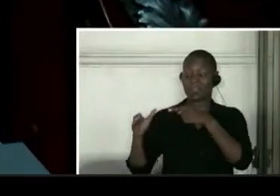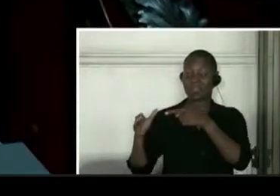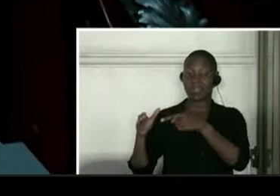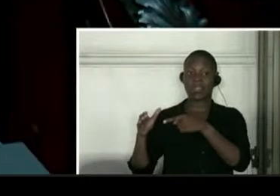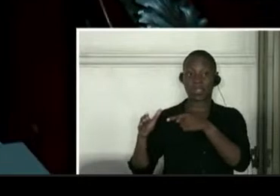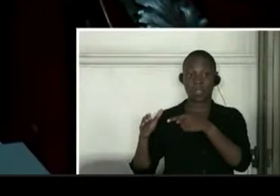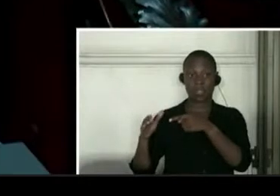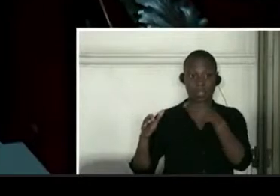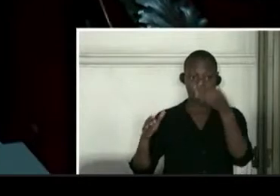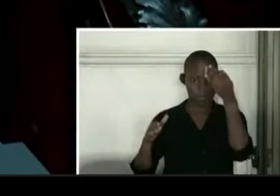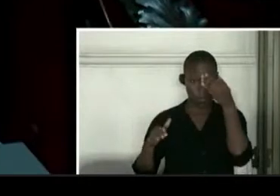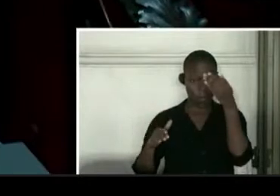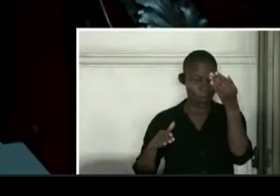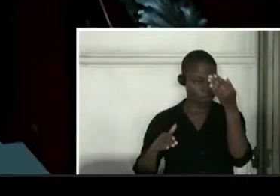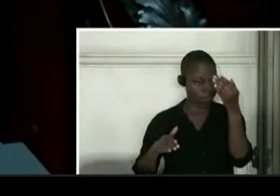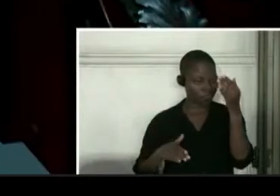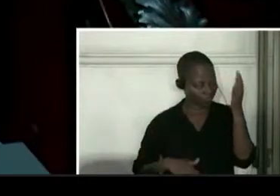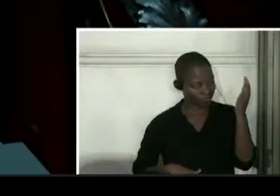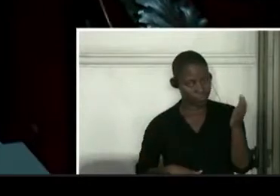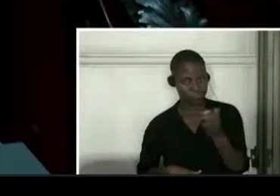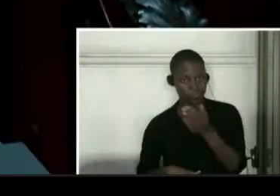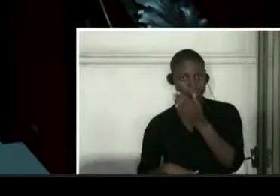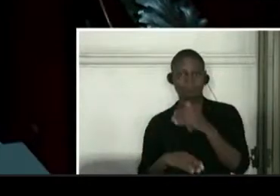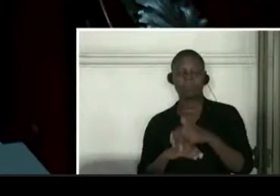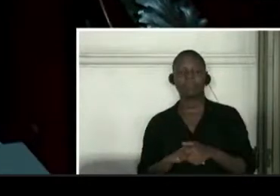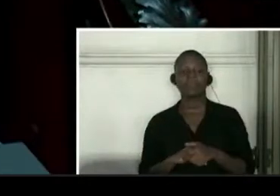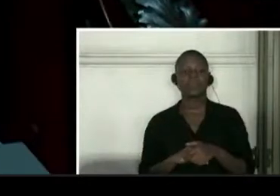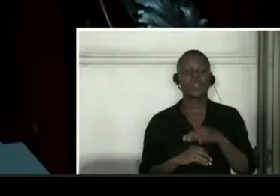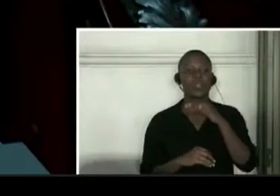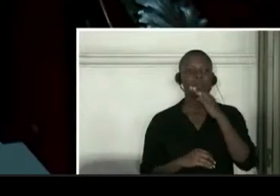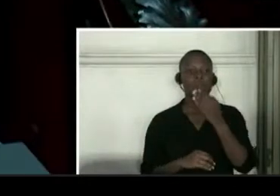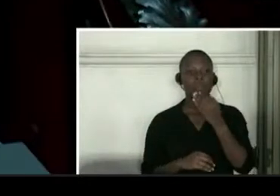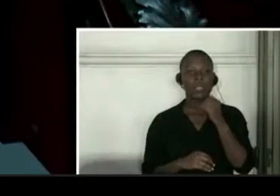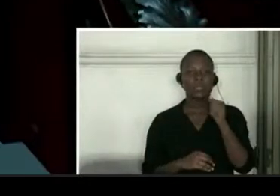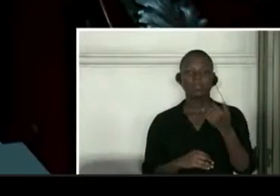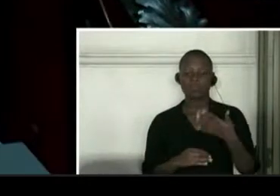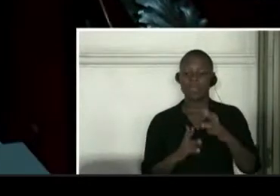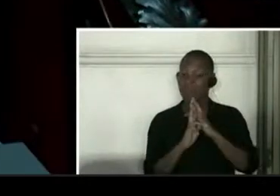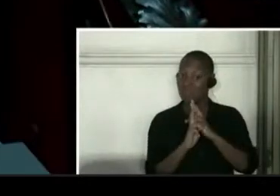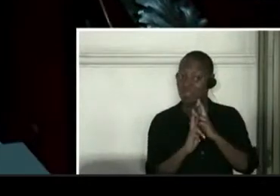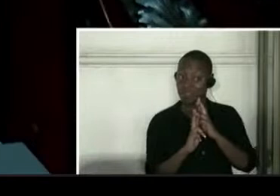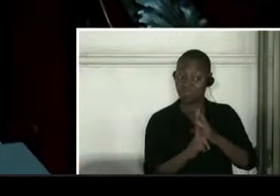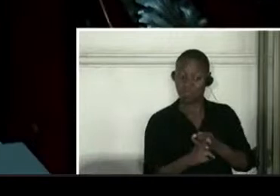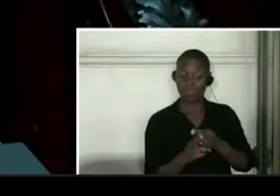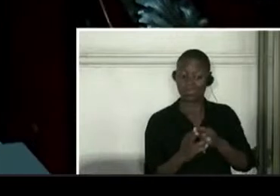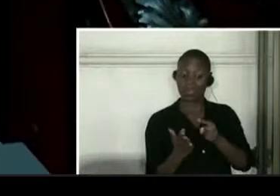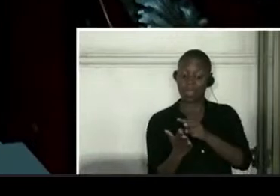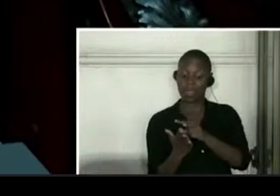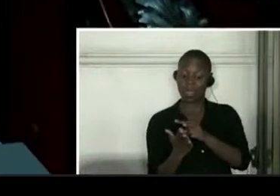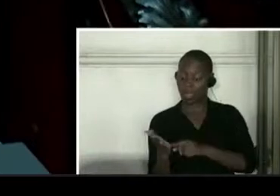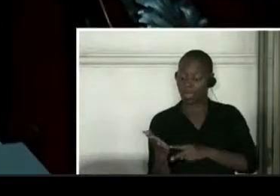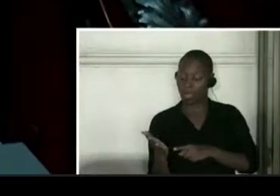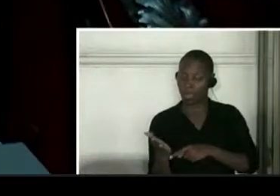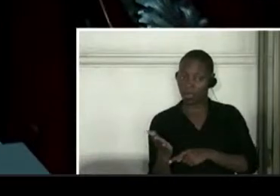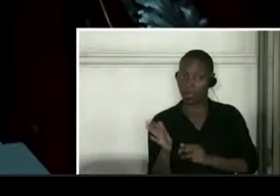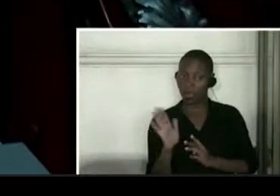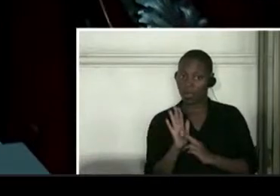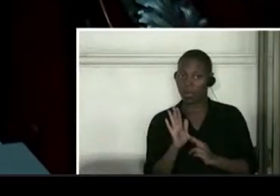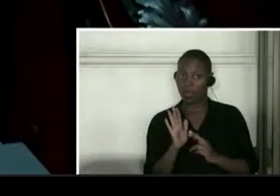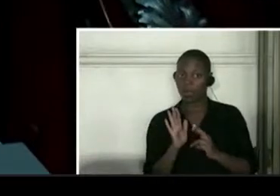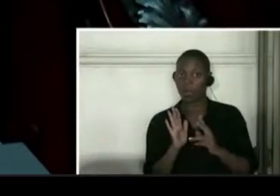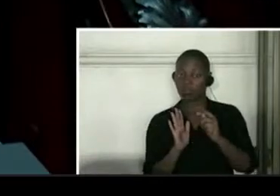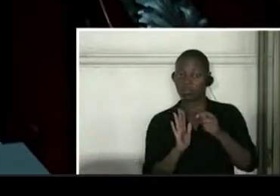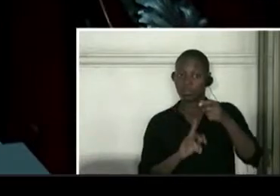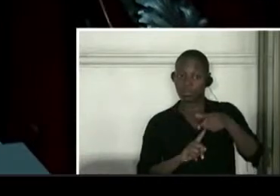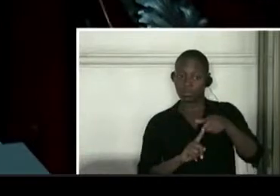I greet you all. Allow me to read this report on behalf of Uhlalo